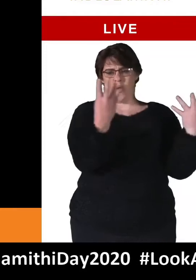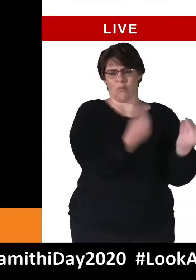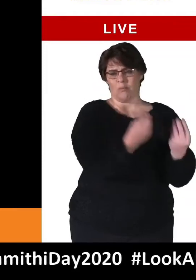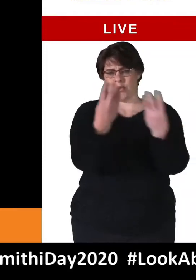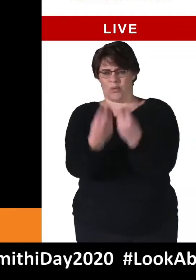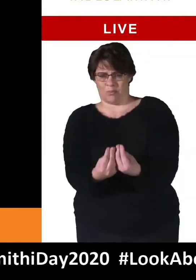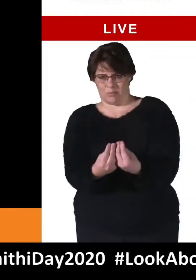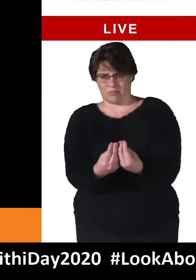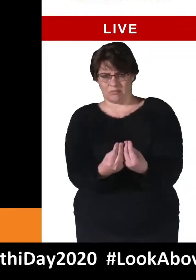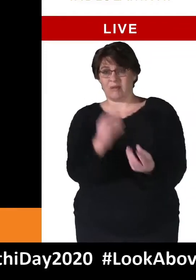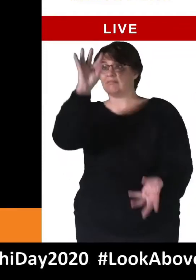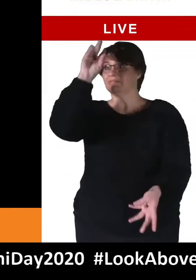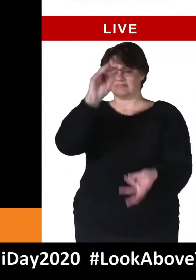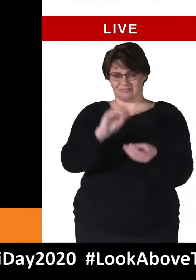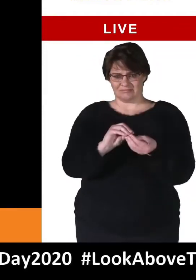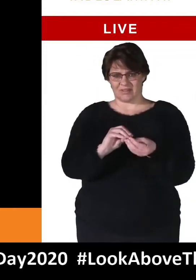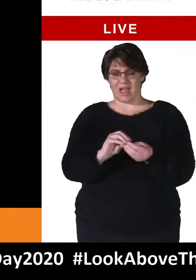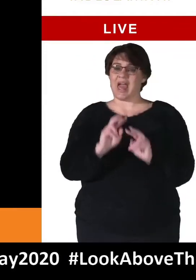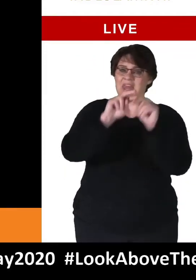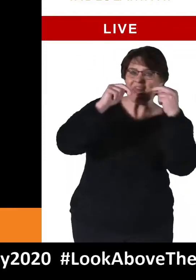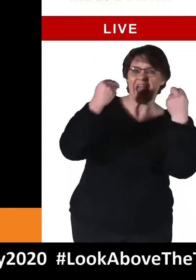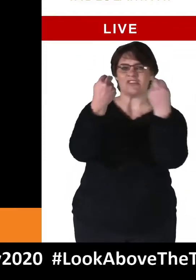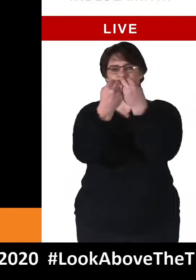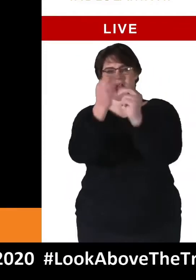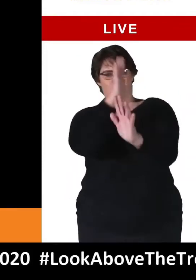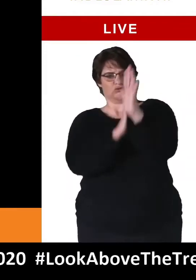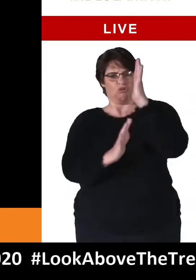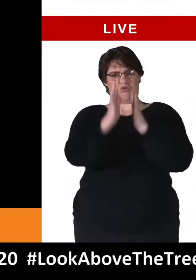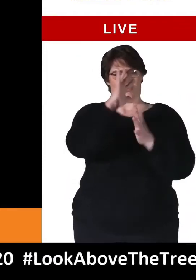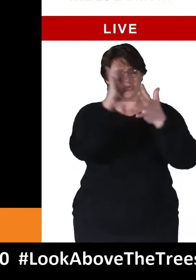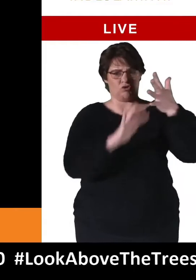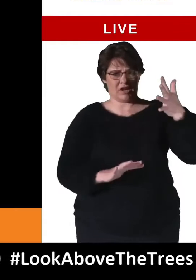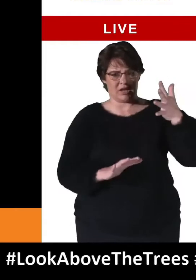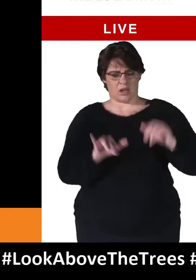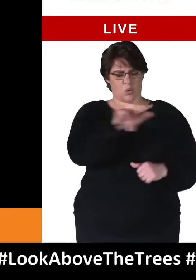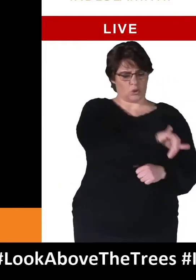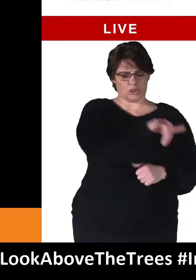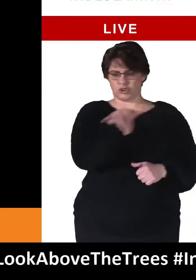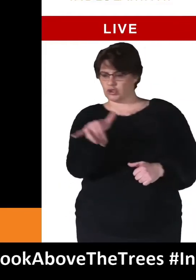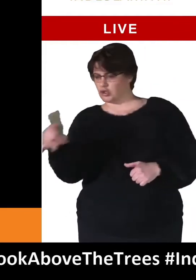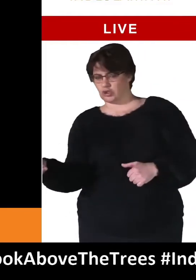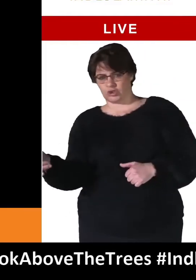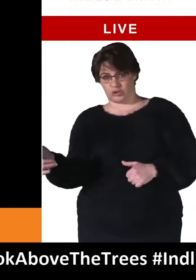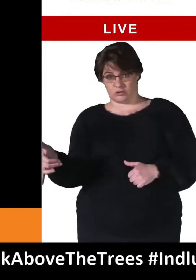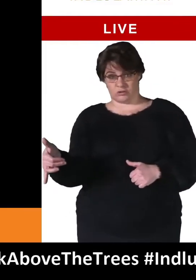of this together into a single national story, which scenario do we land in?